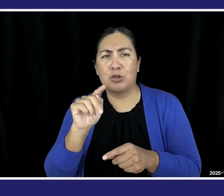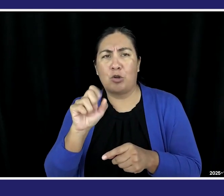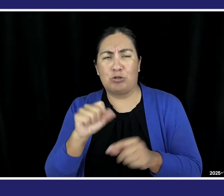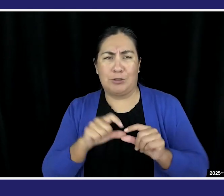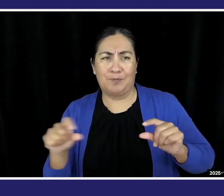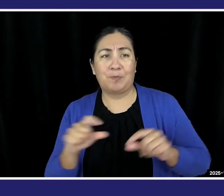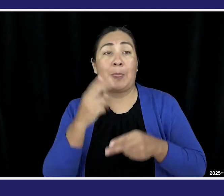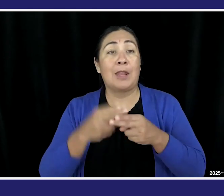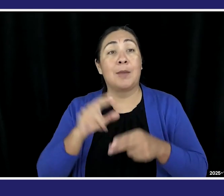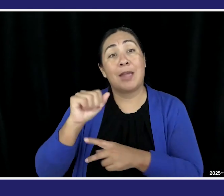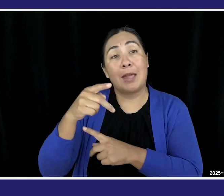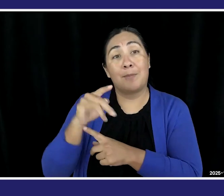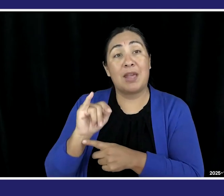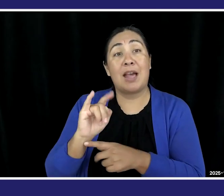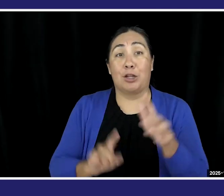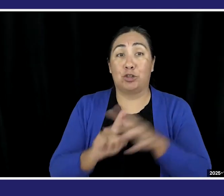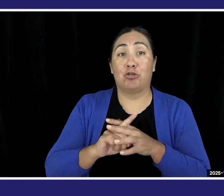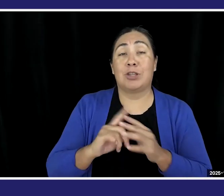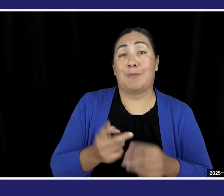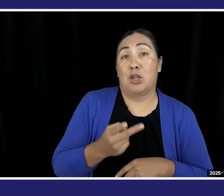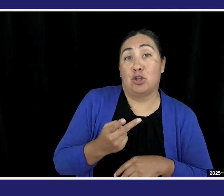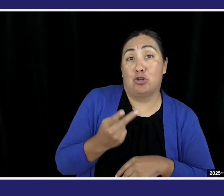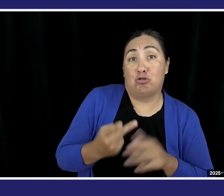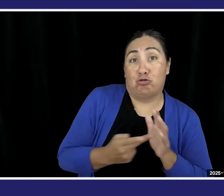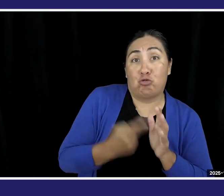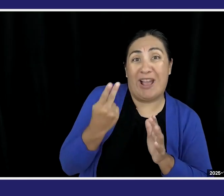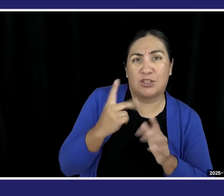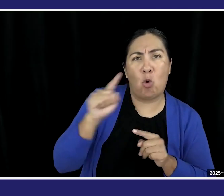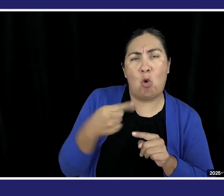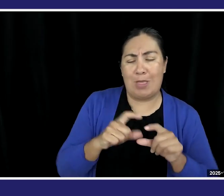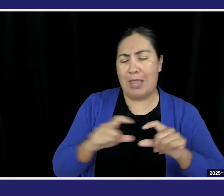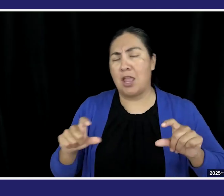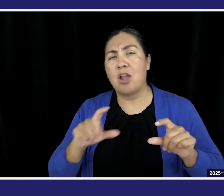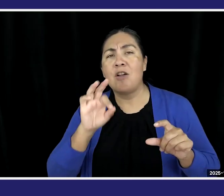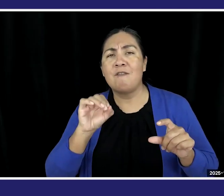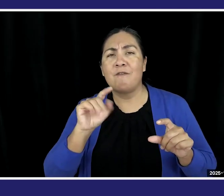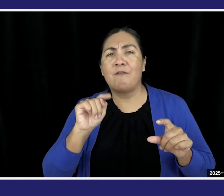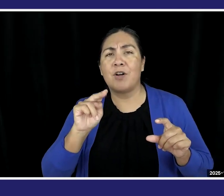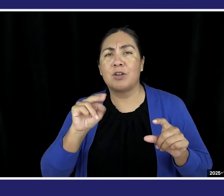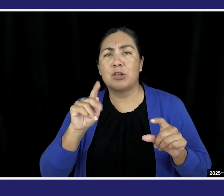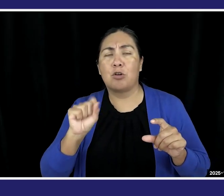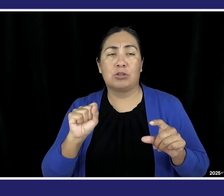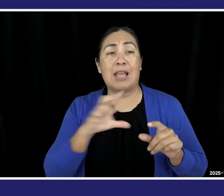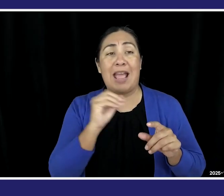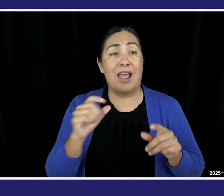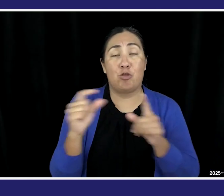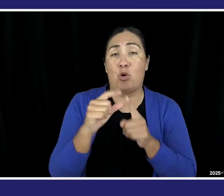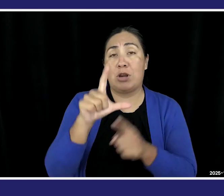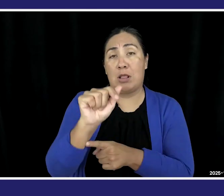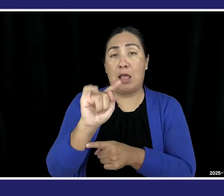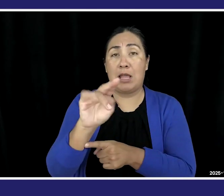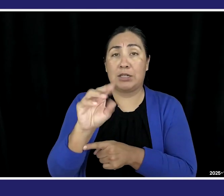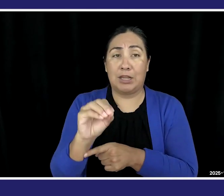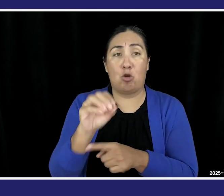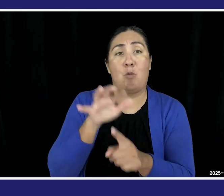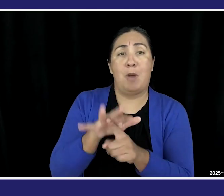appears 2 times in footnotes only. And the Latino population is explicitly mentioned only